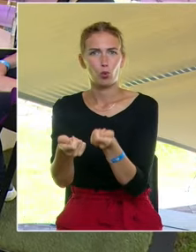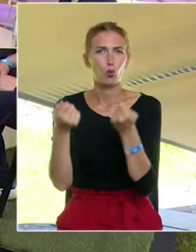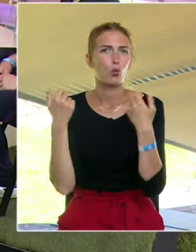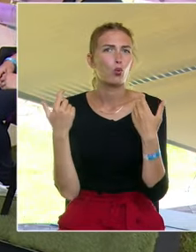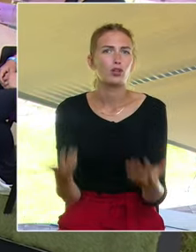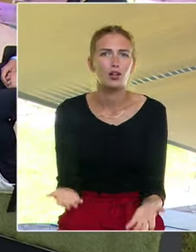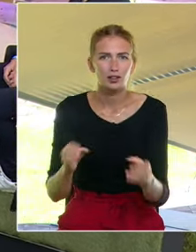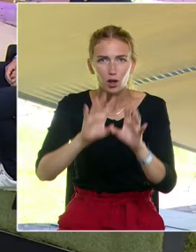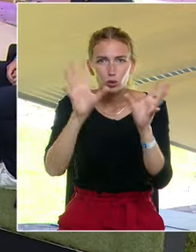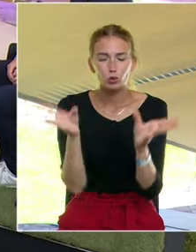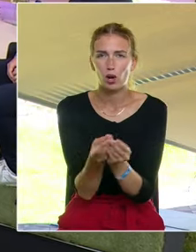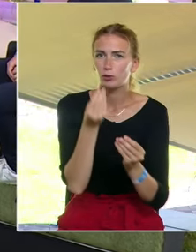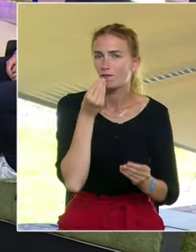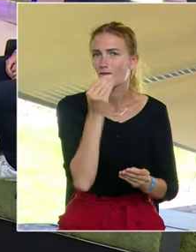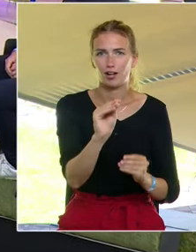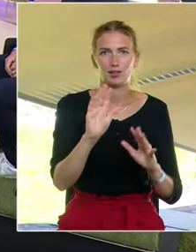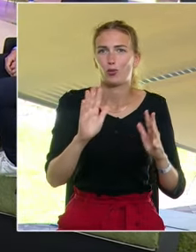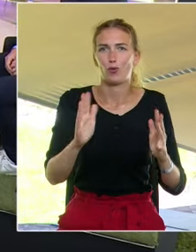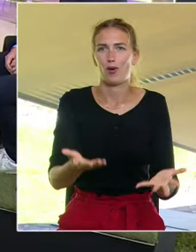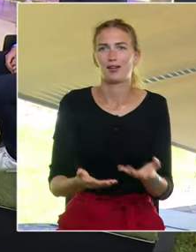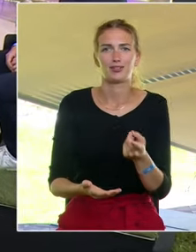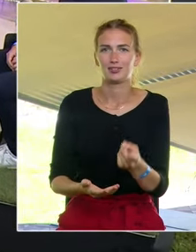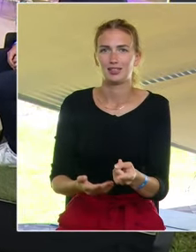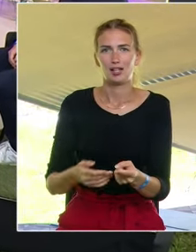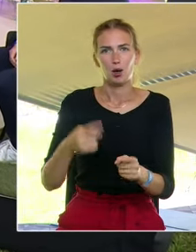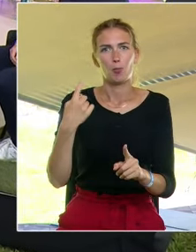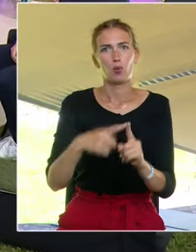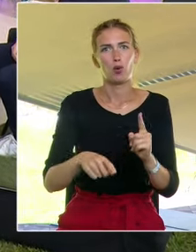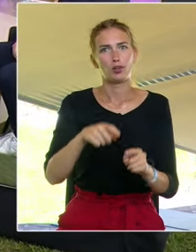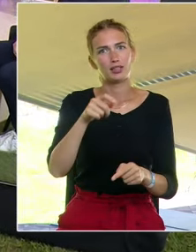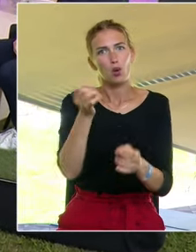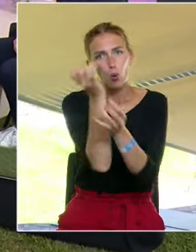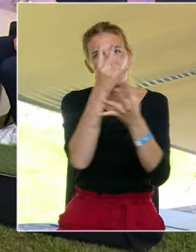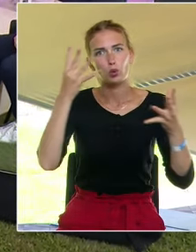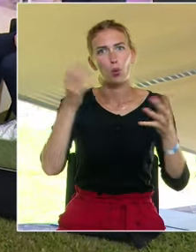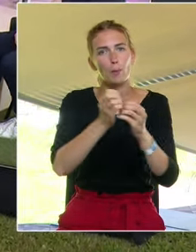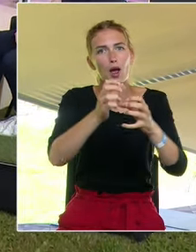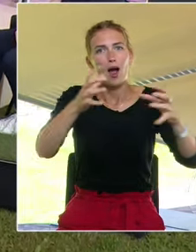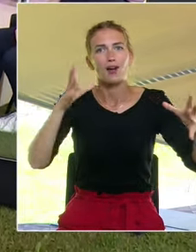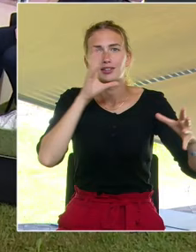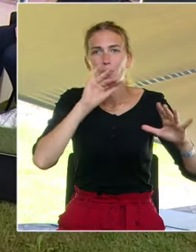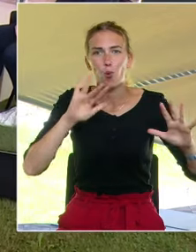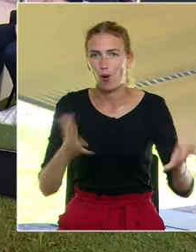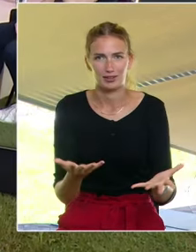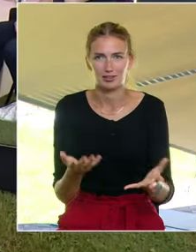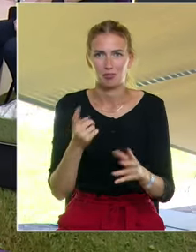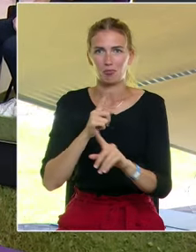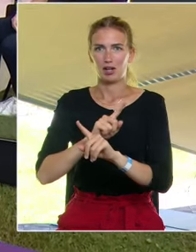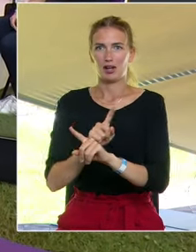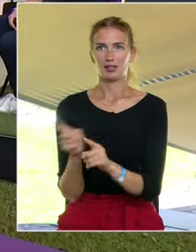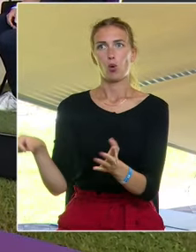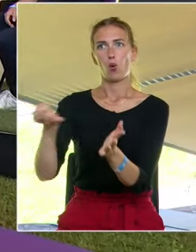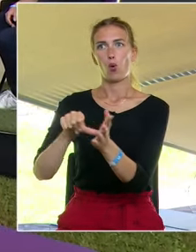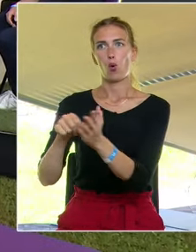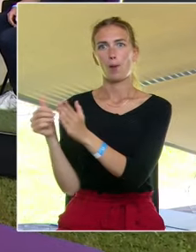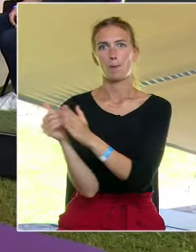it produces quality stuff that are meaningful and enables growth instead of disarray. So last quick question. In